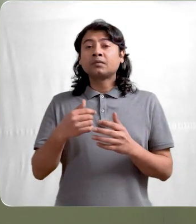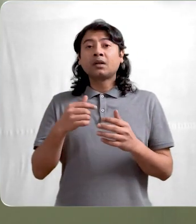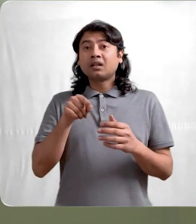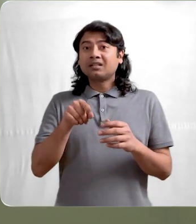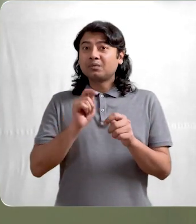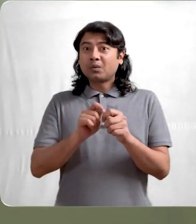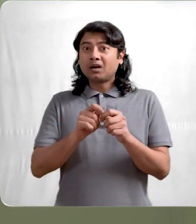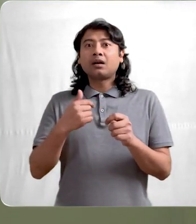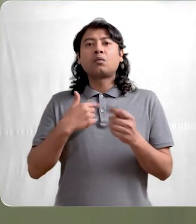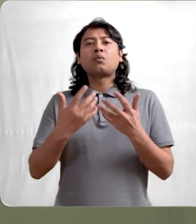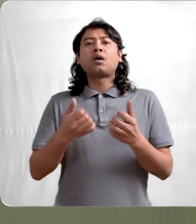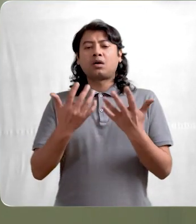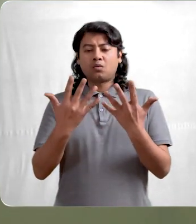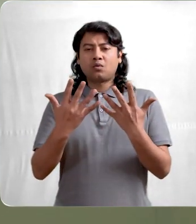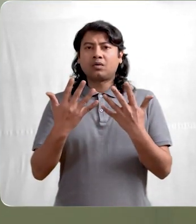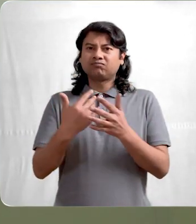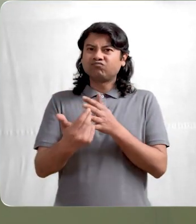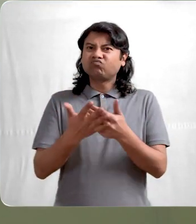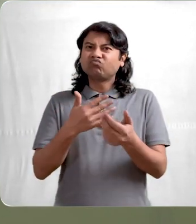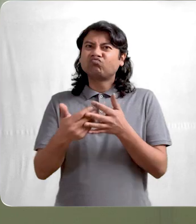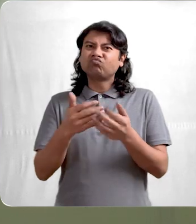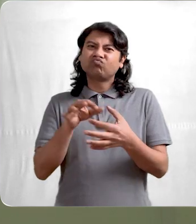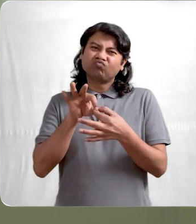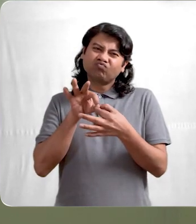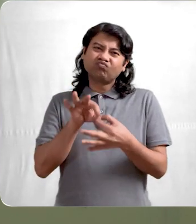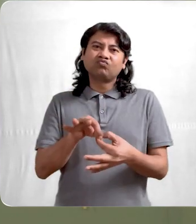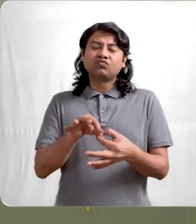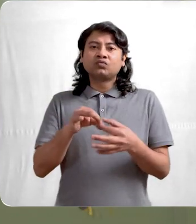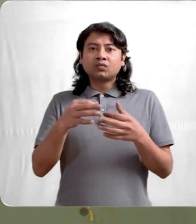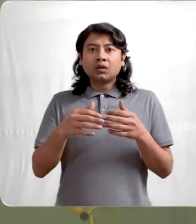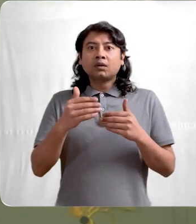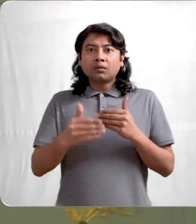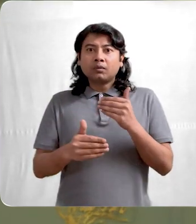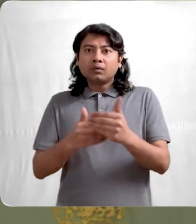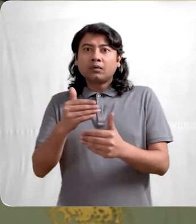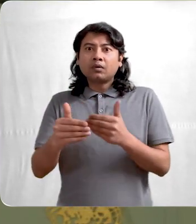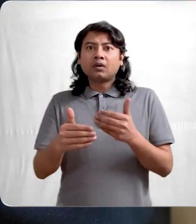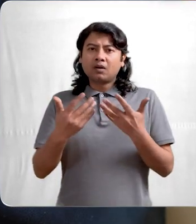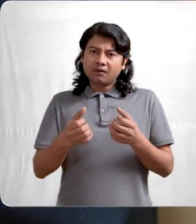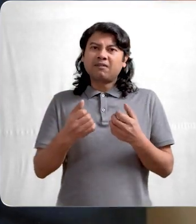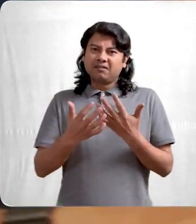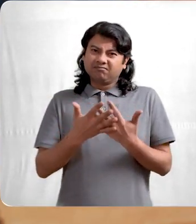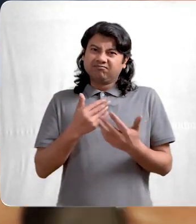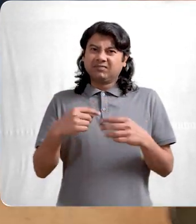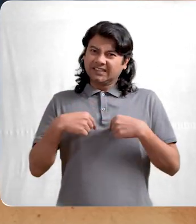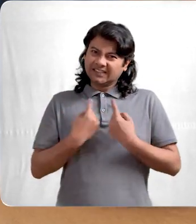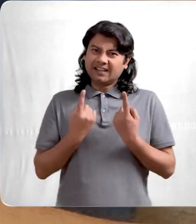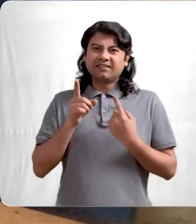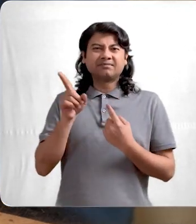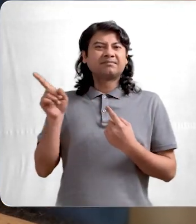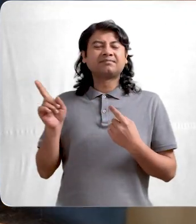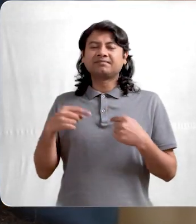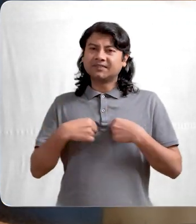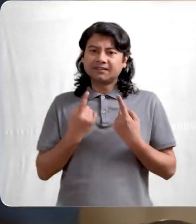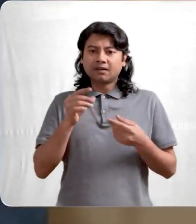artisanal. I don't allow others to do the work. Every stage has my touch, if you want to call that.